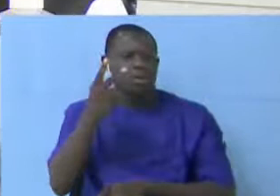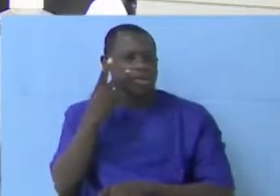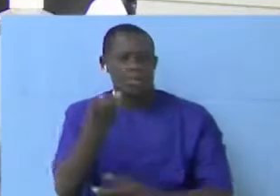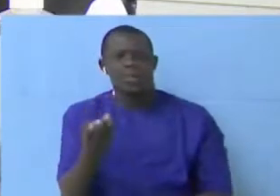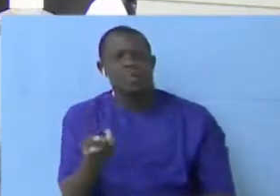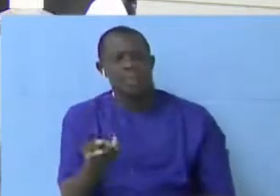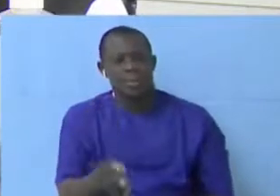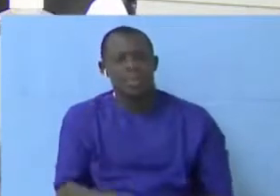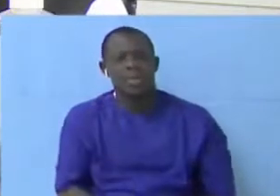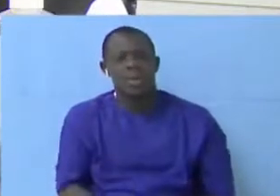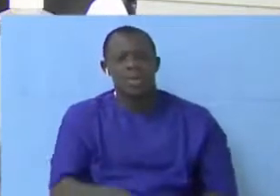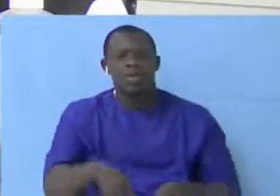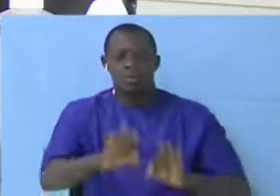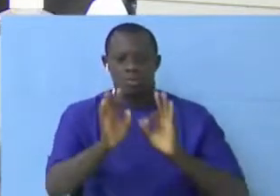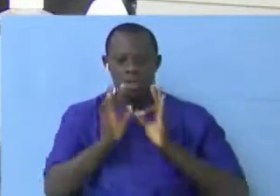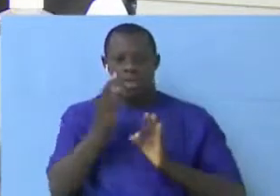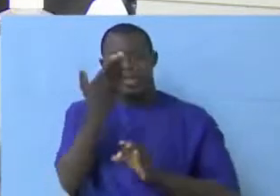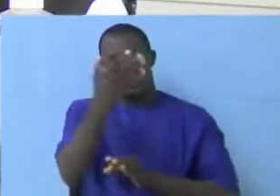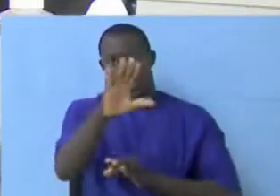You took 10 with you?